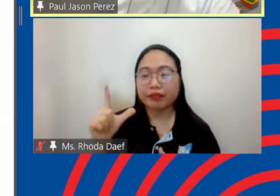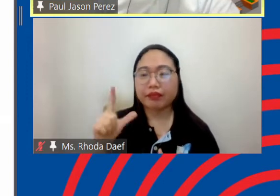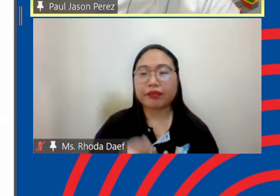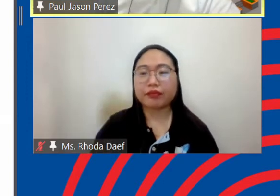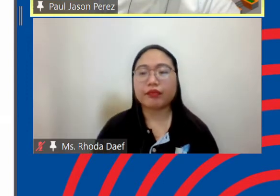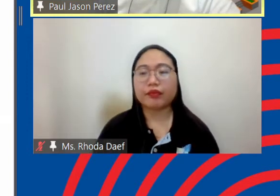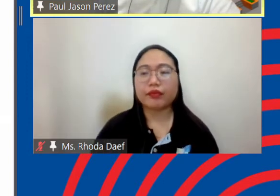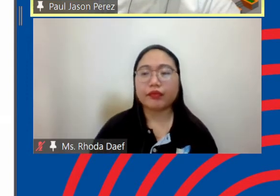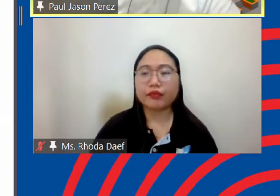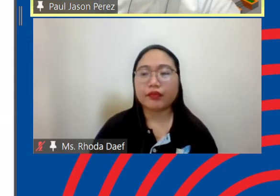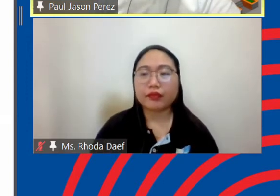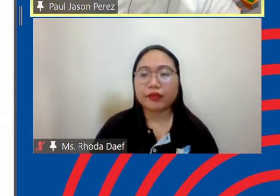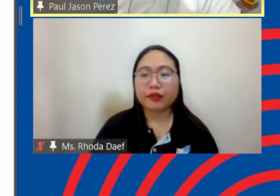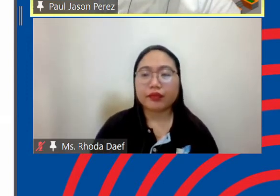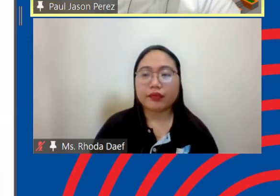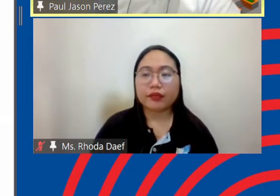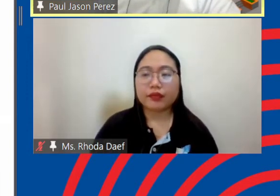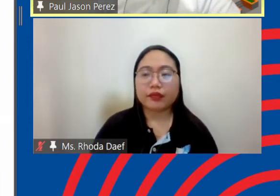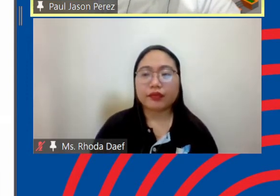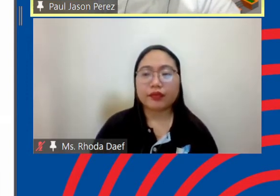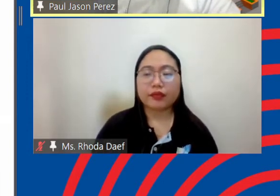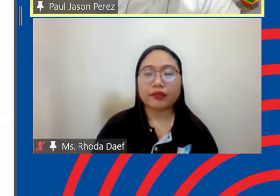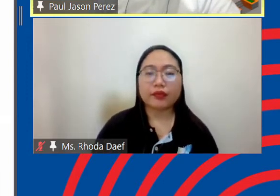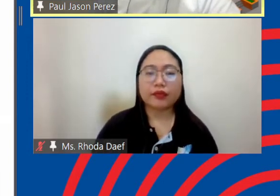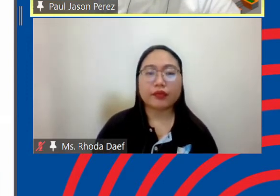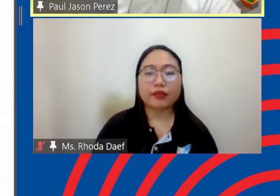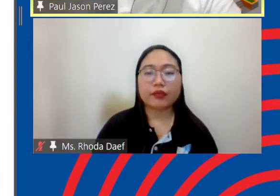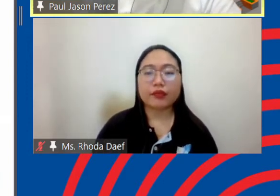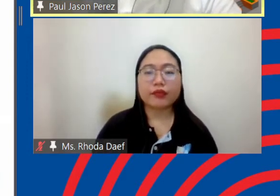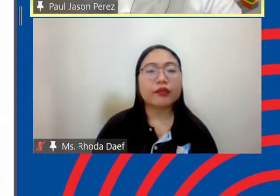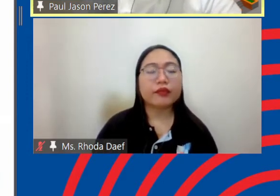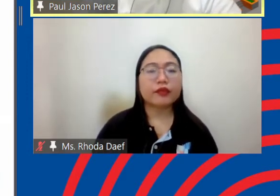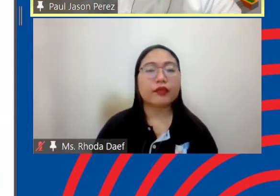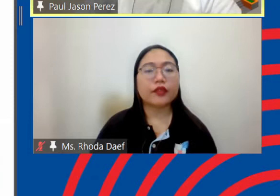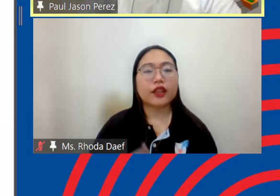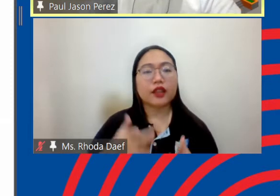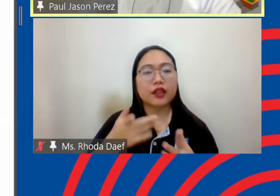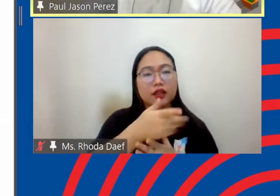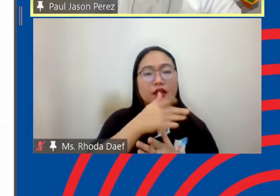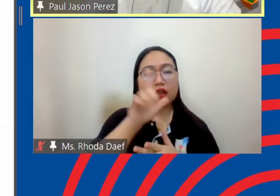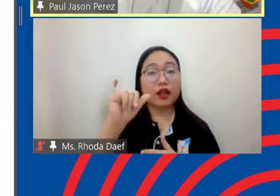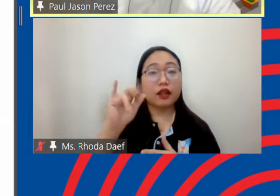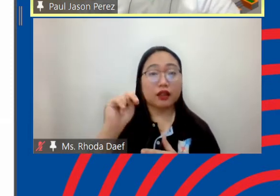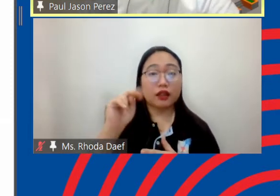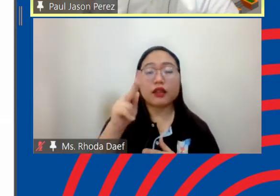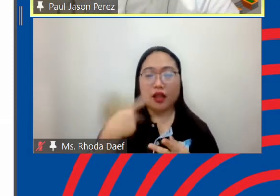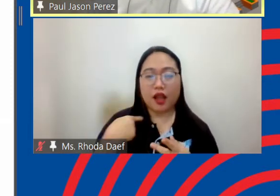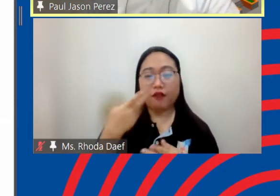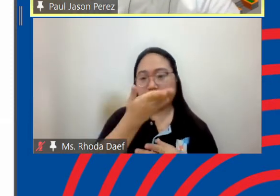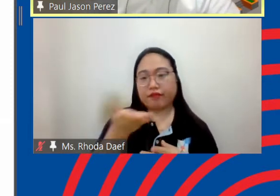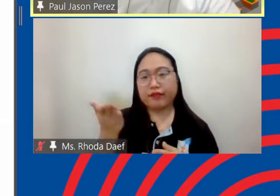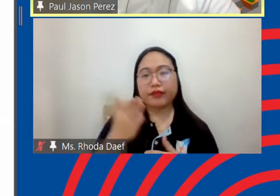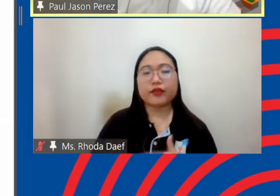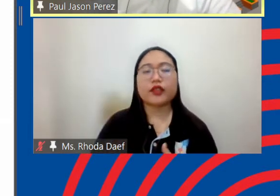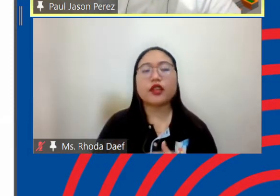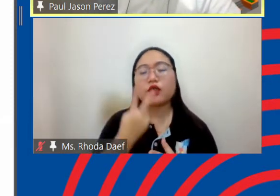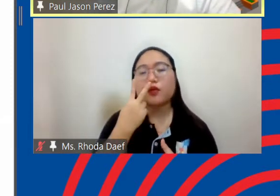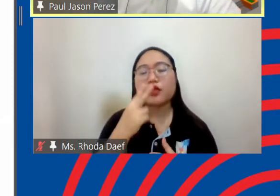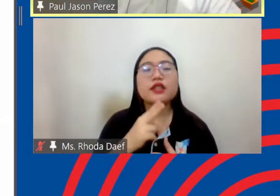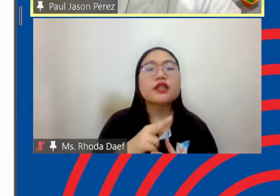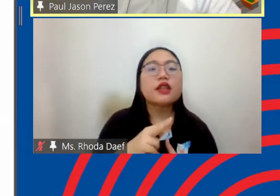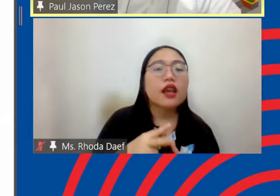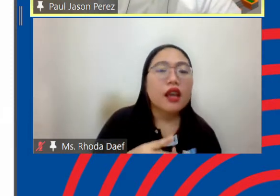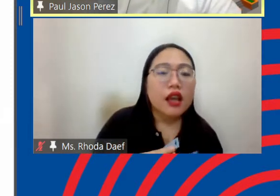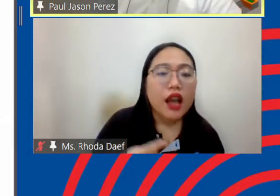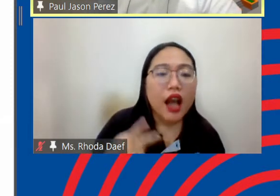impractical. So this decision 3, the link is provided here. If you look at it later, you'll see there are